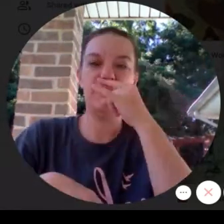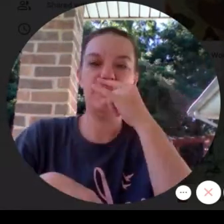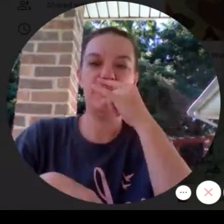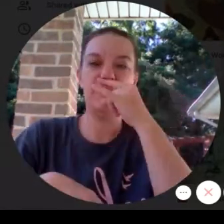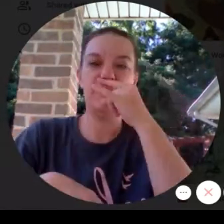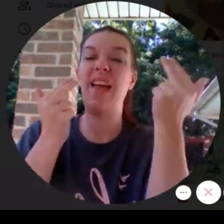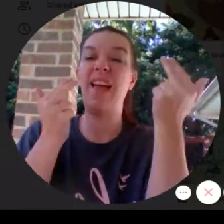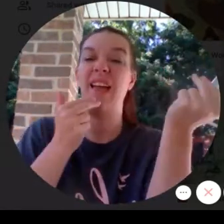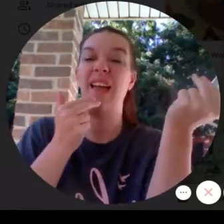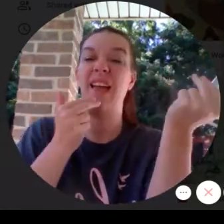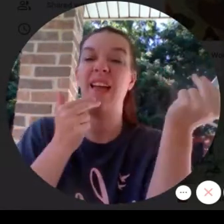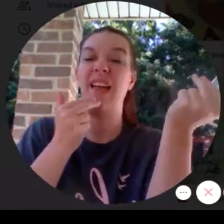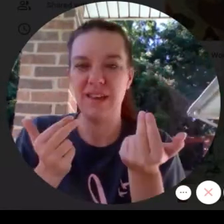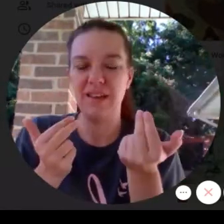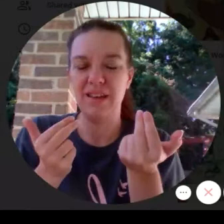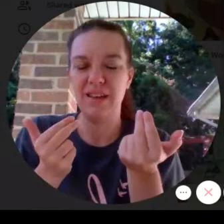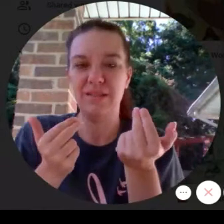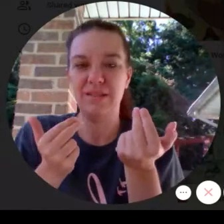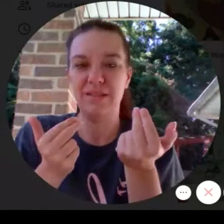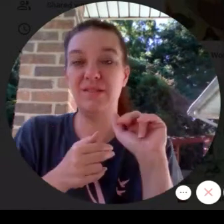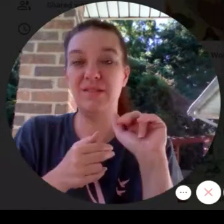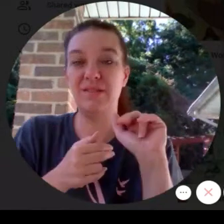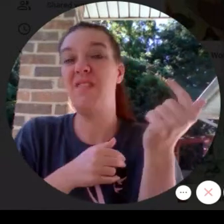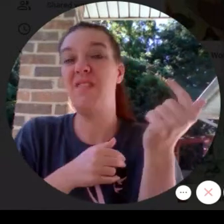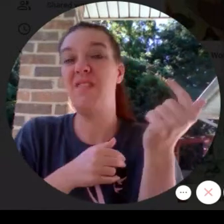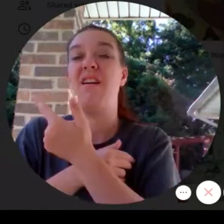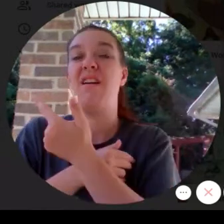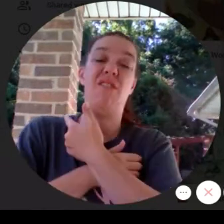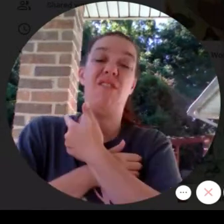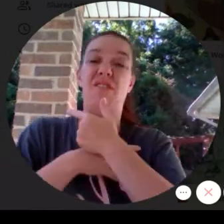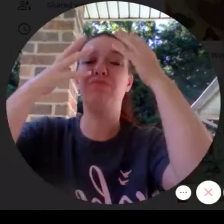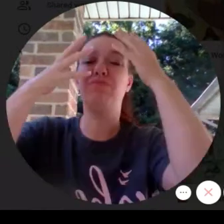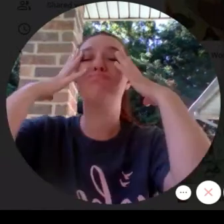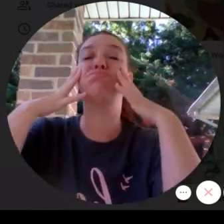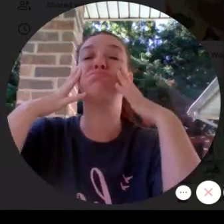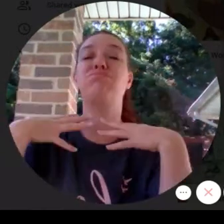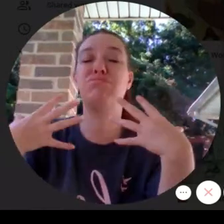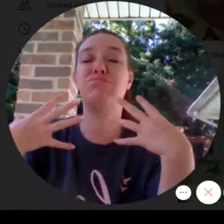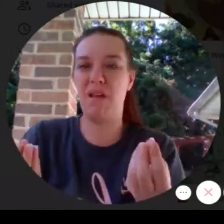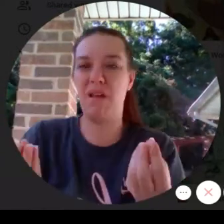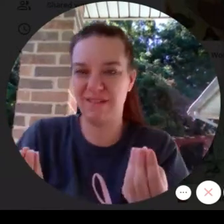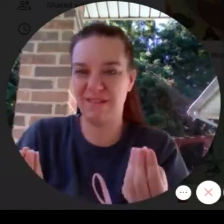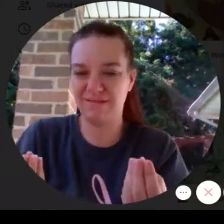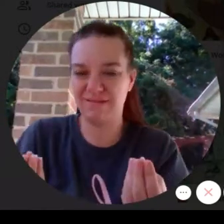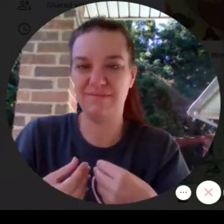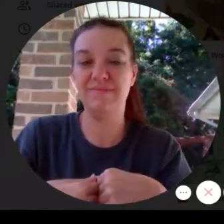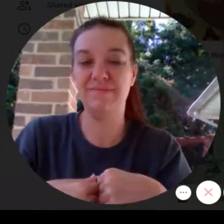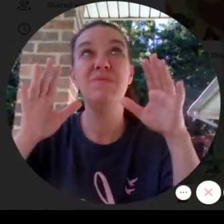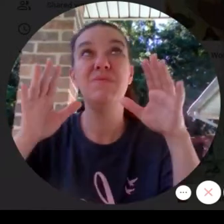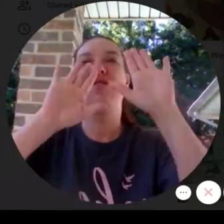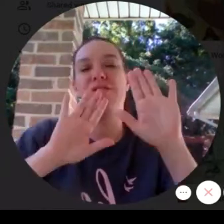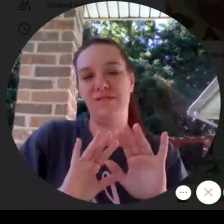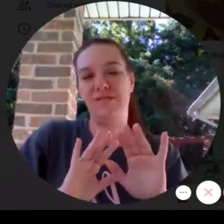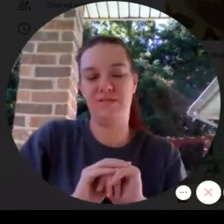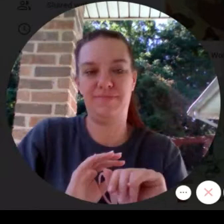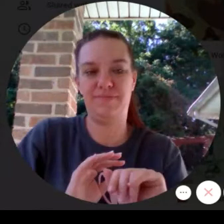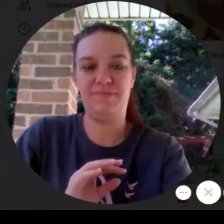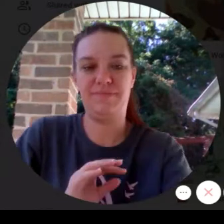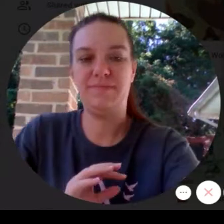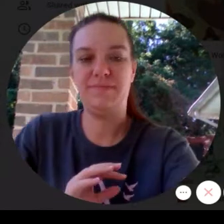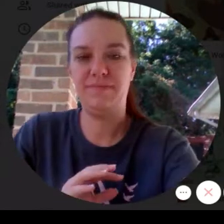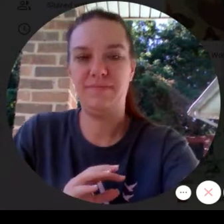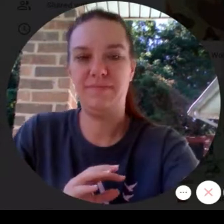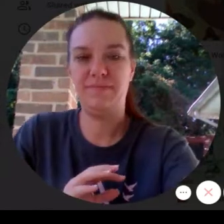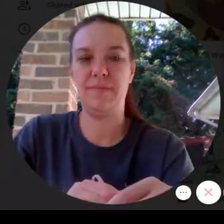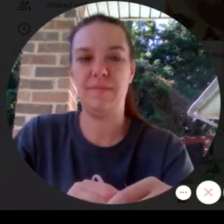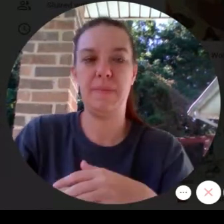laughed, everybody got soaked. It was wonderful. Miles found his class and sidled up